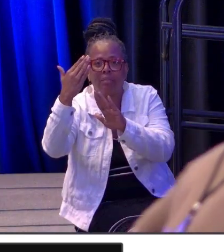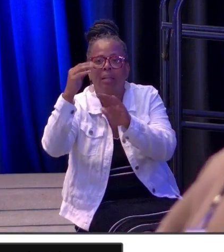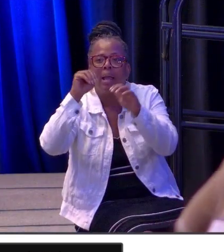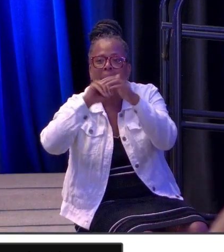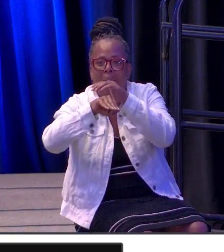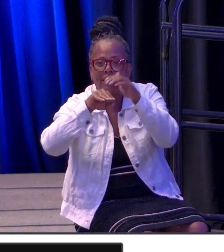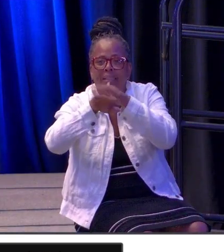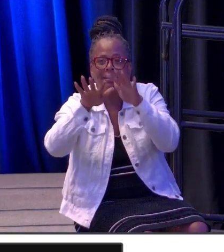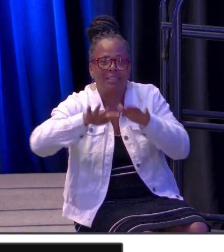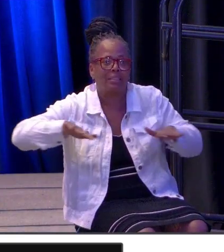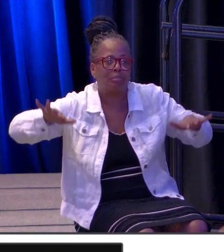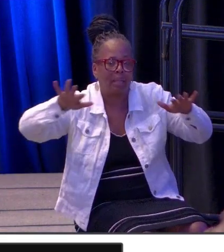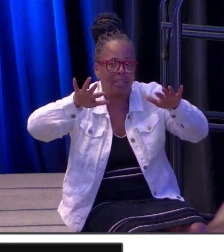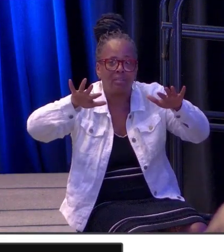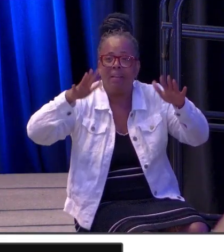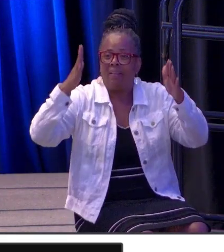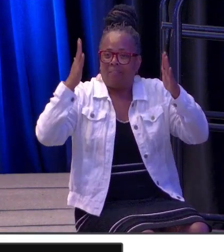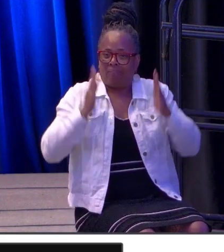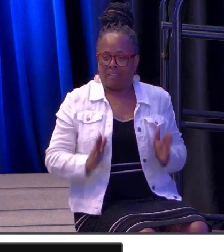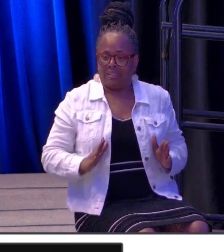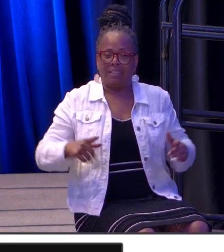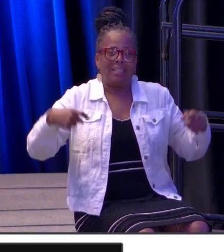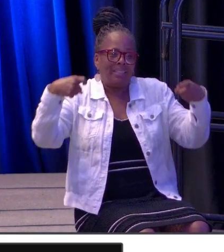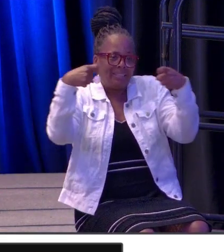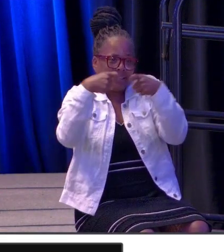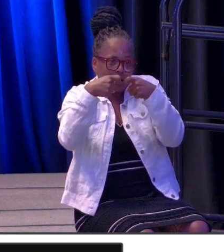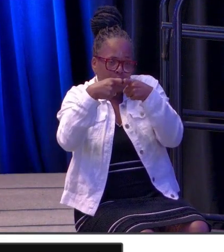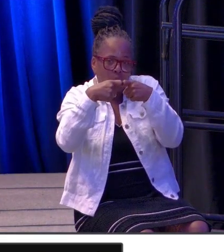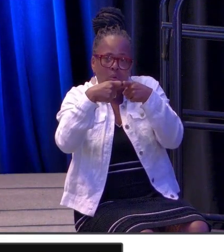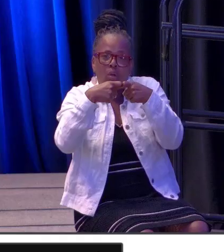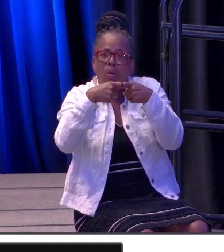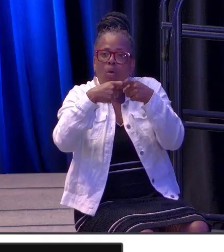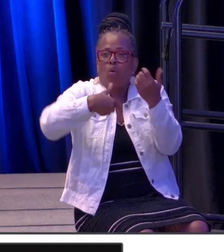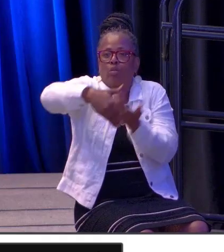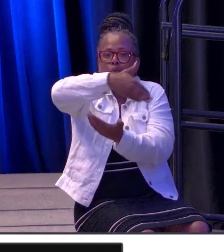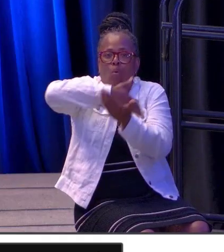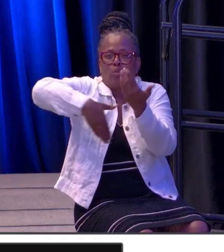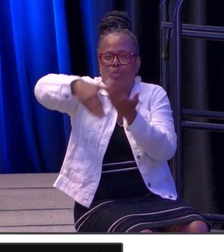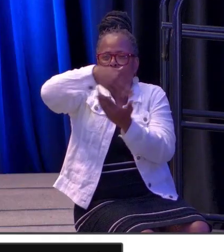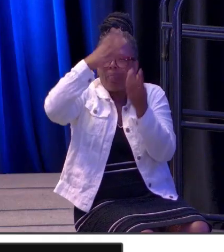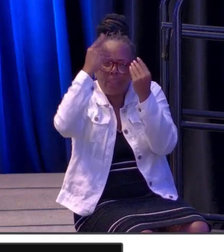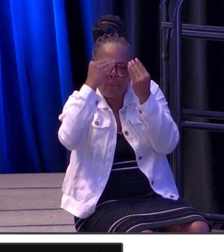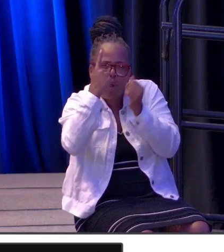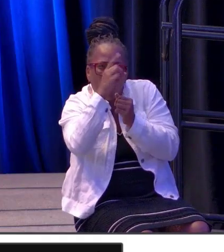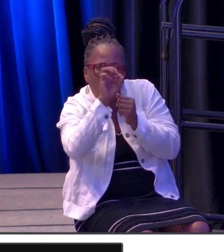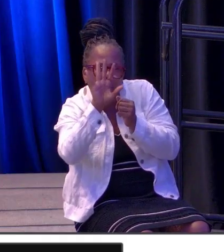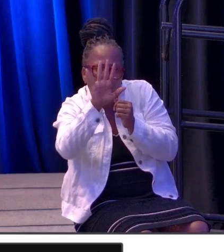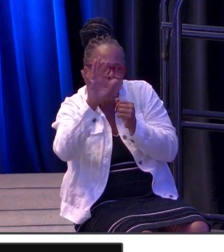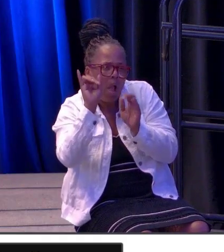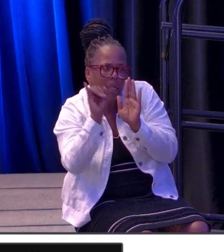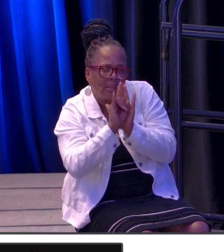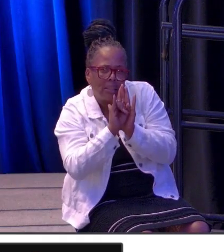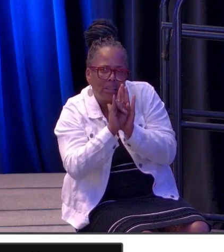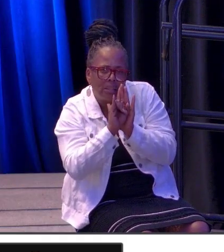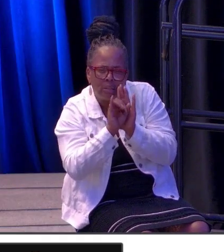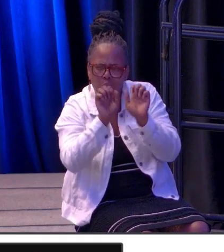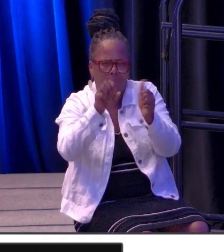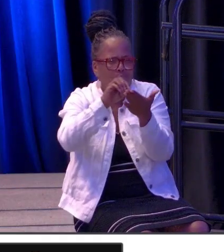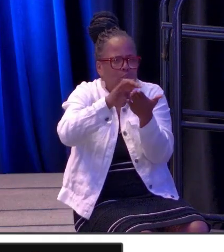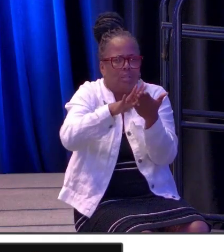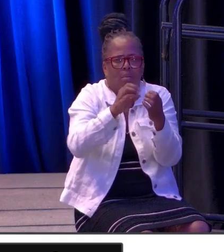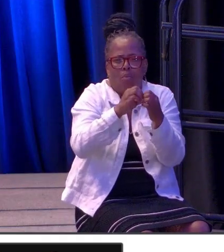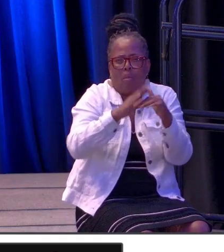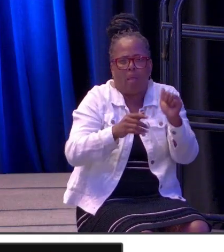physically, digital, or social? So think about one of your identities that feels that way. And you can put more than one